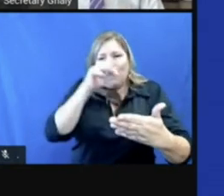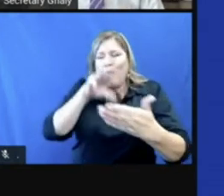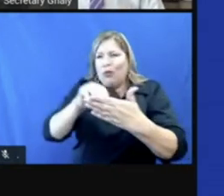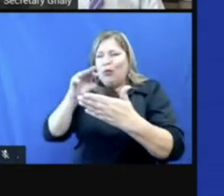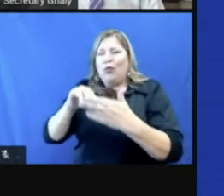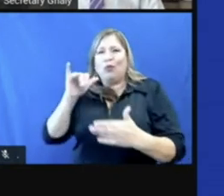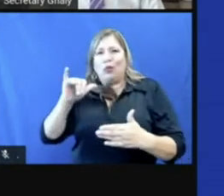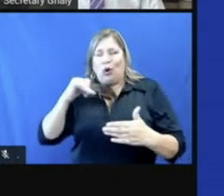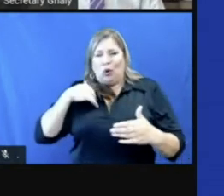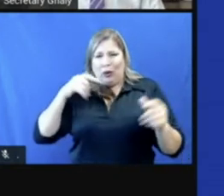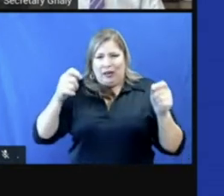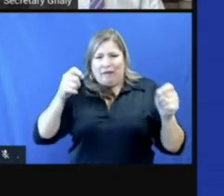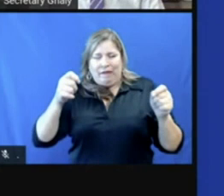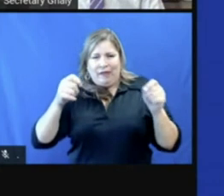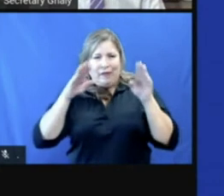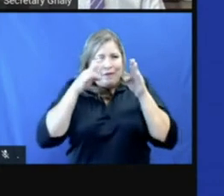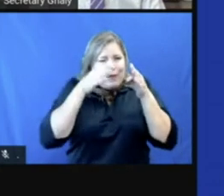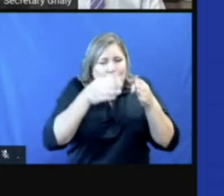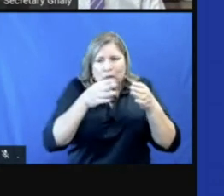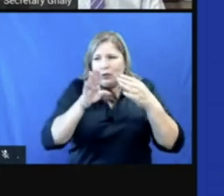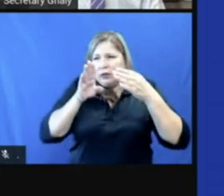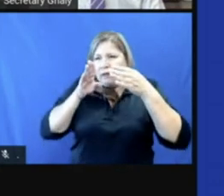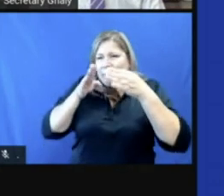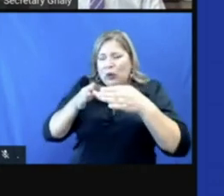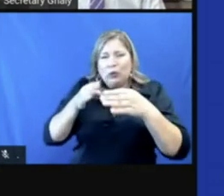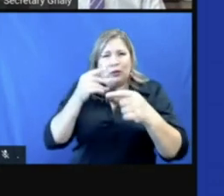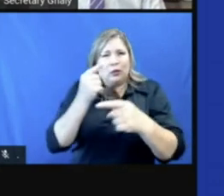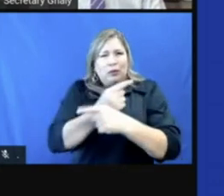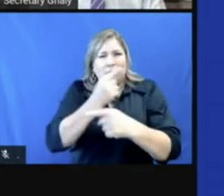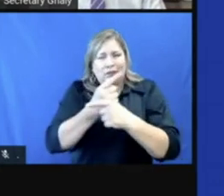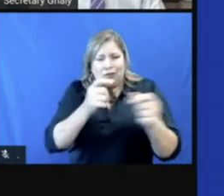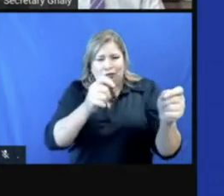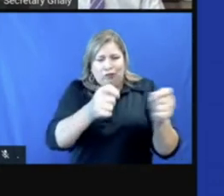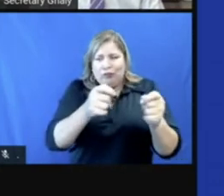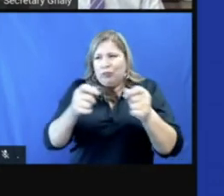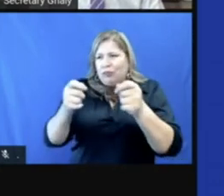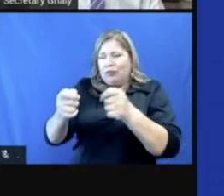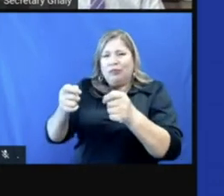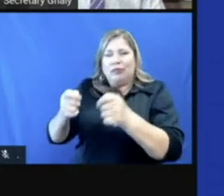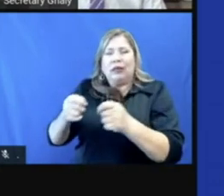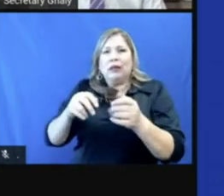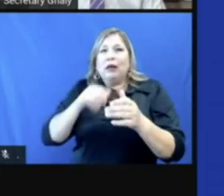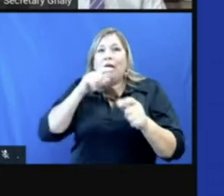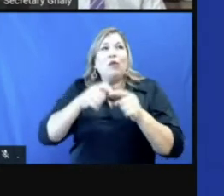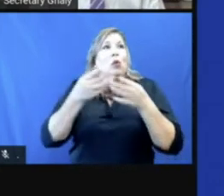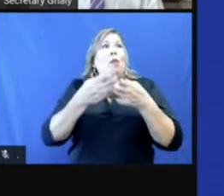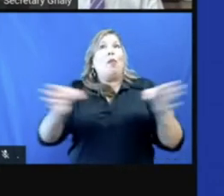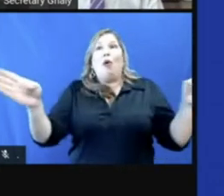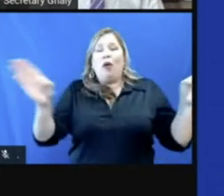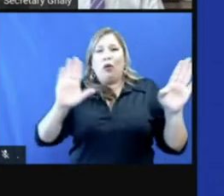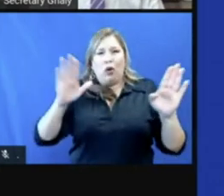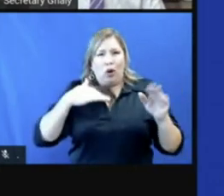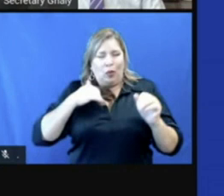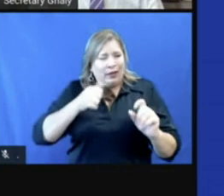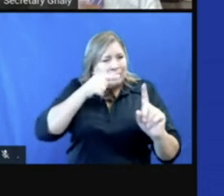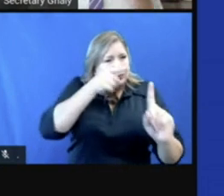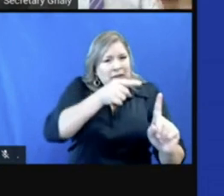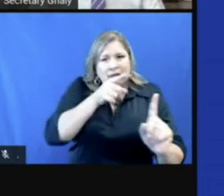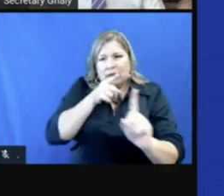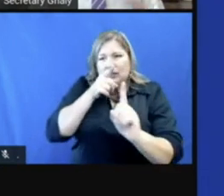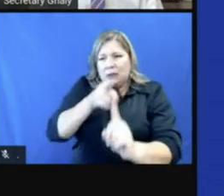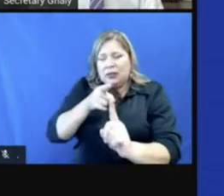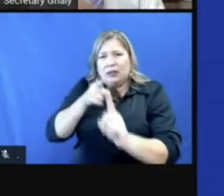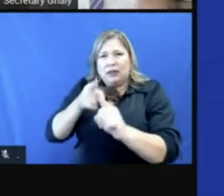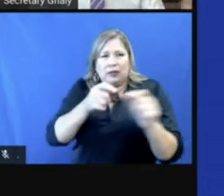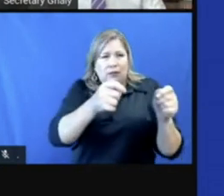focusing on our interventions in a way that allows us to be more targeted and do things not